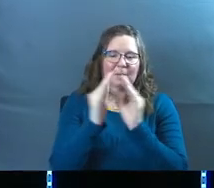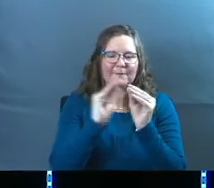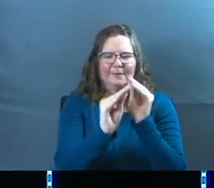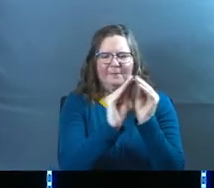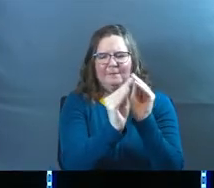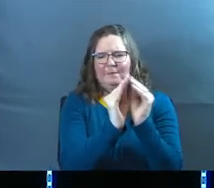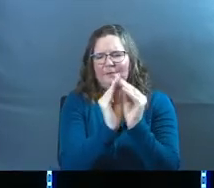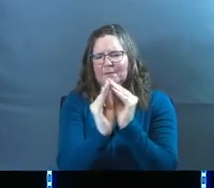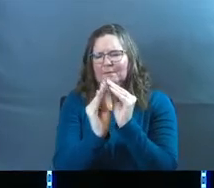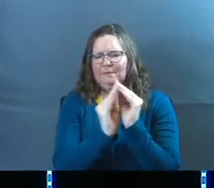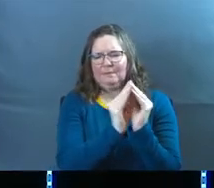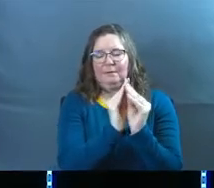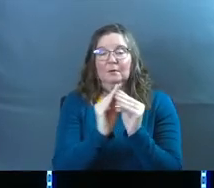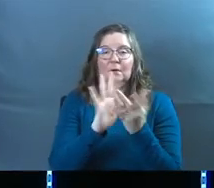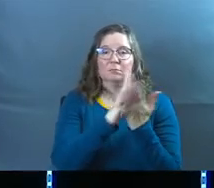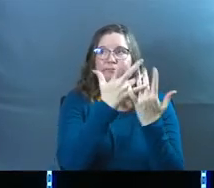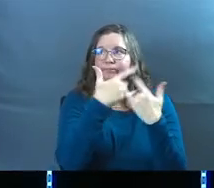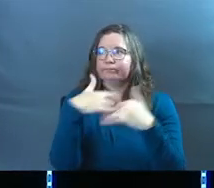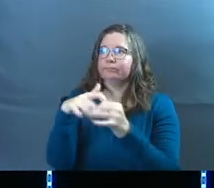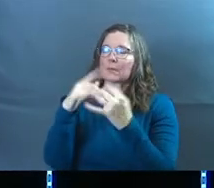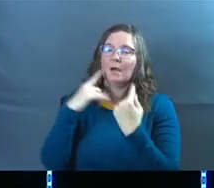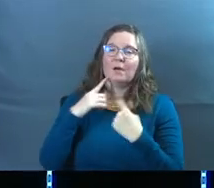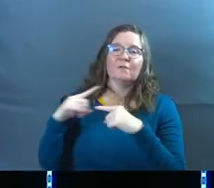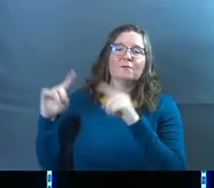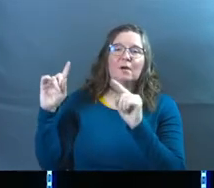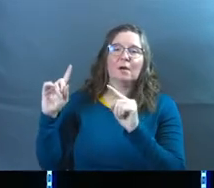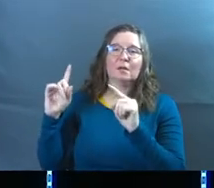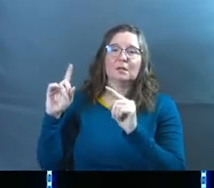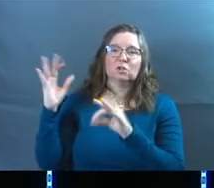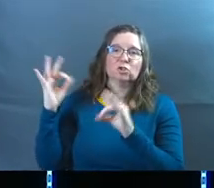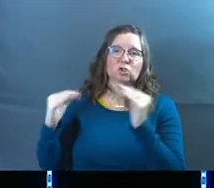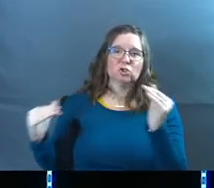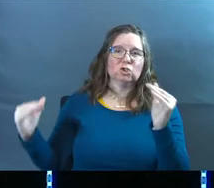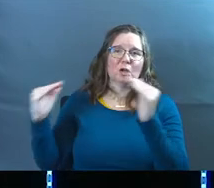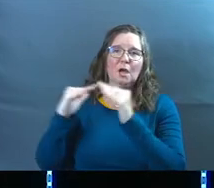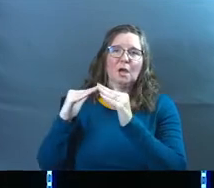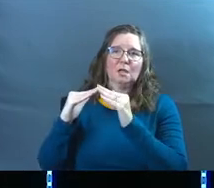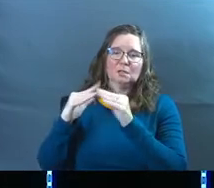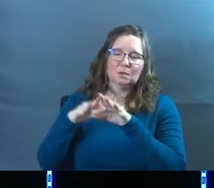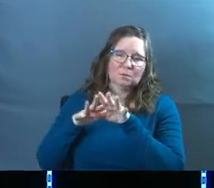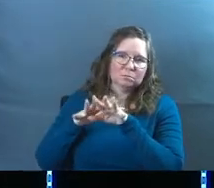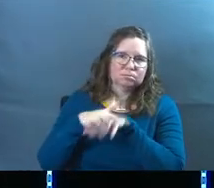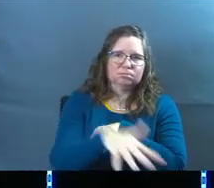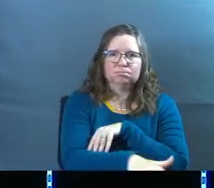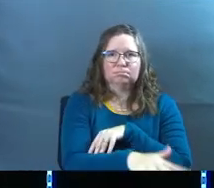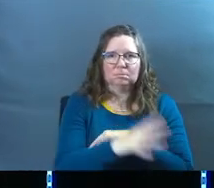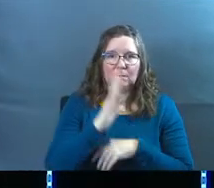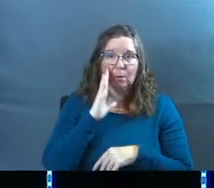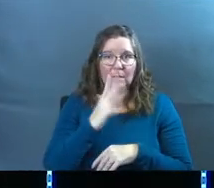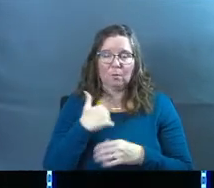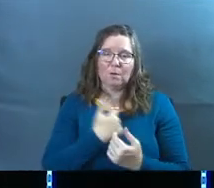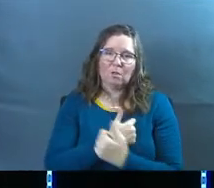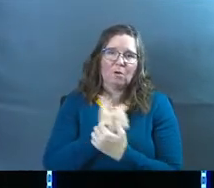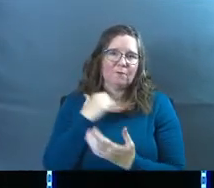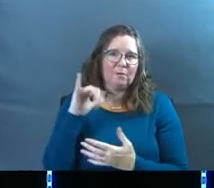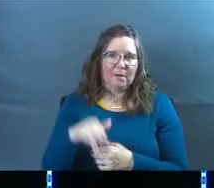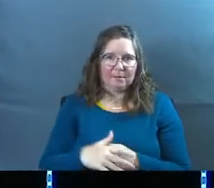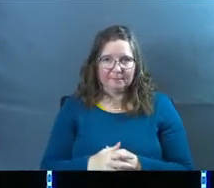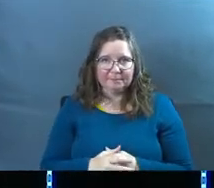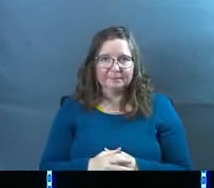corrected, everything will come into the light, and finally, justice will roll on like a river. We long for